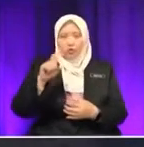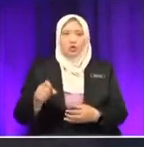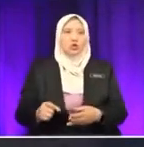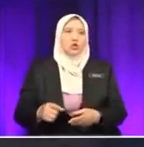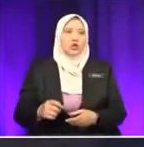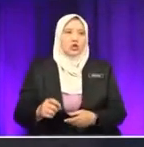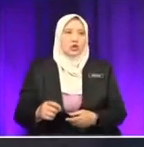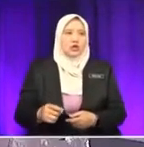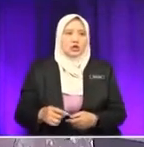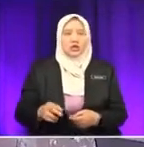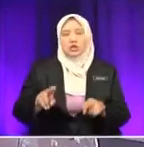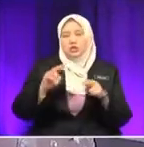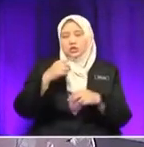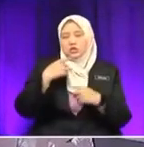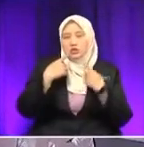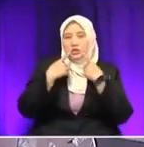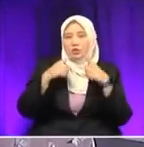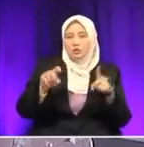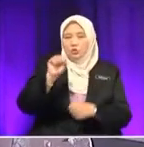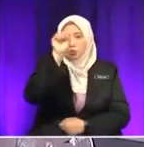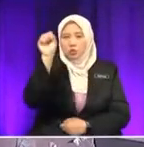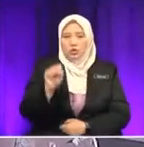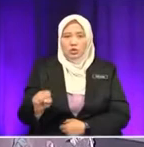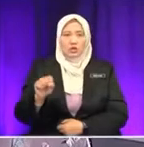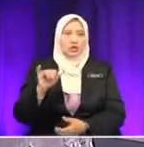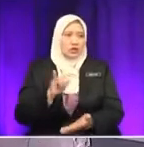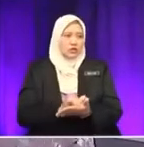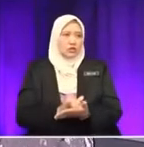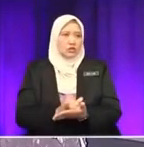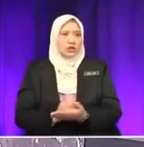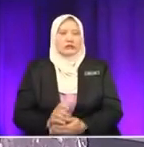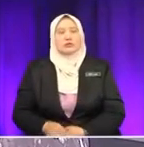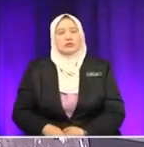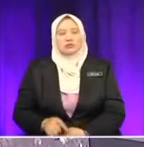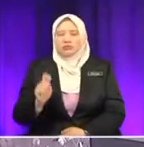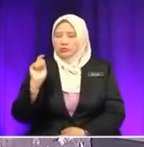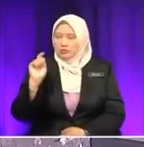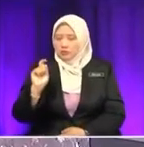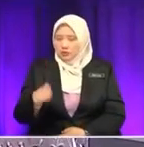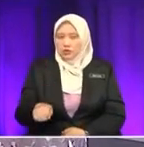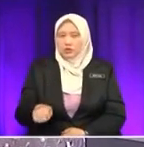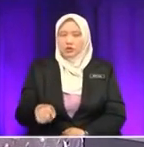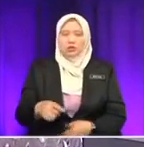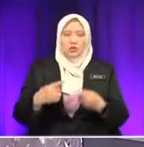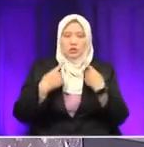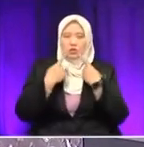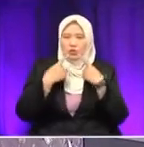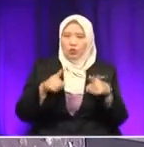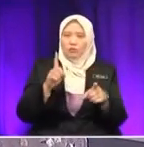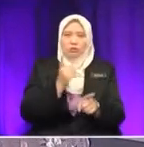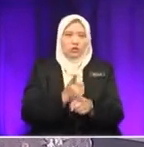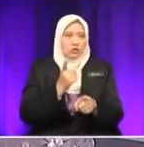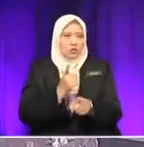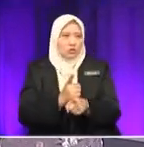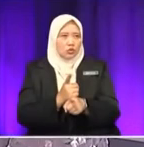speaking paper, because you can never see the wonders that you can get if you score this 25% easily. All right? Just okay, like